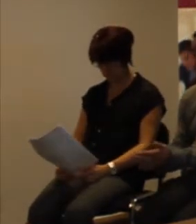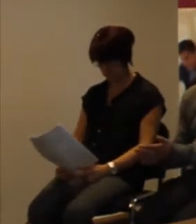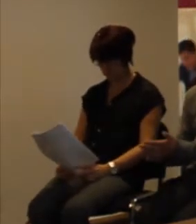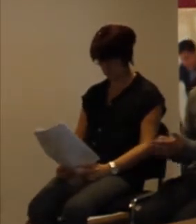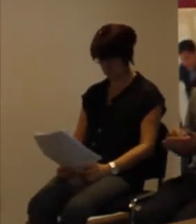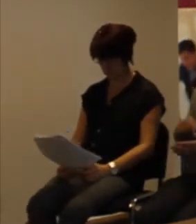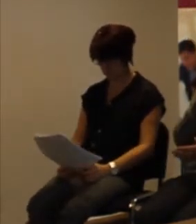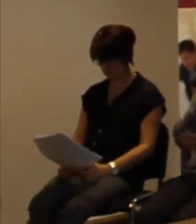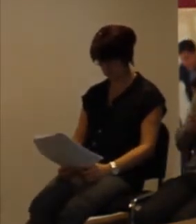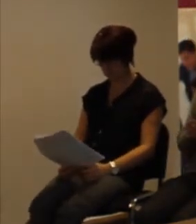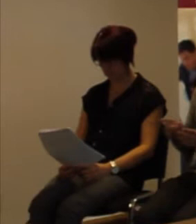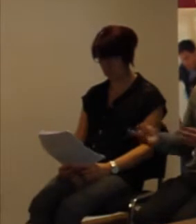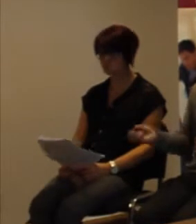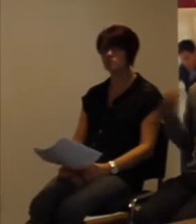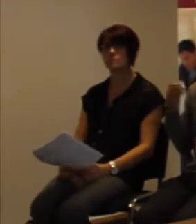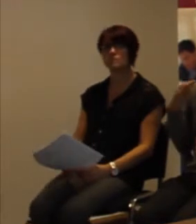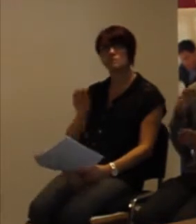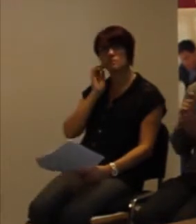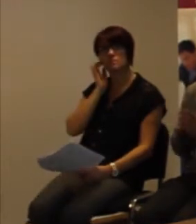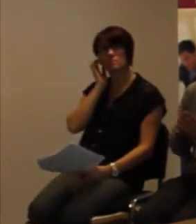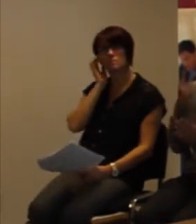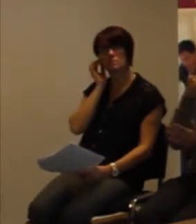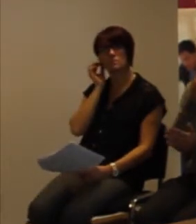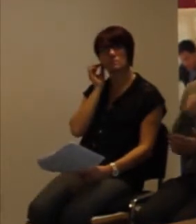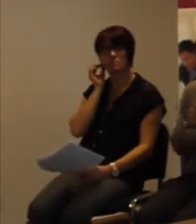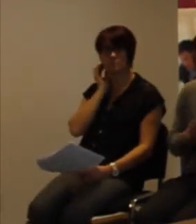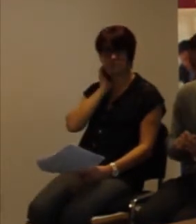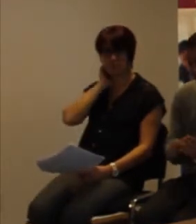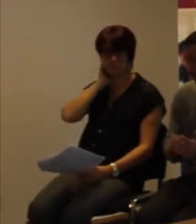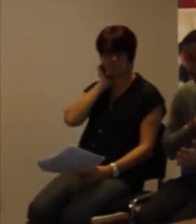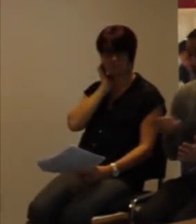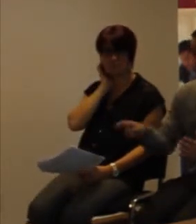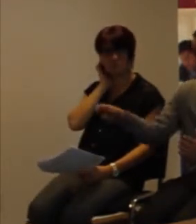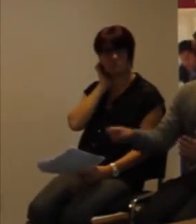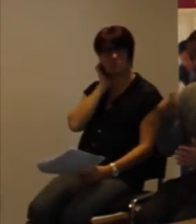down written evidence that's dictated by the learner.